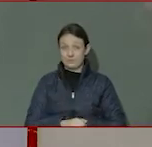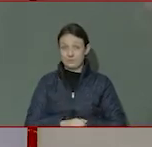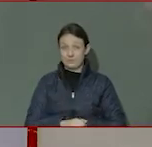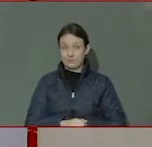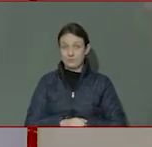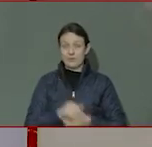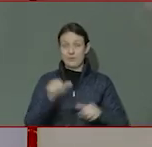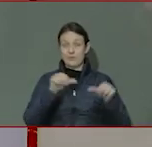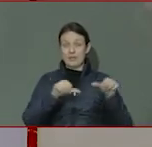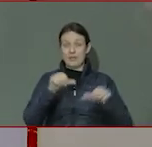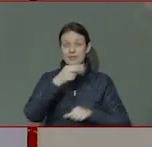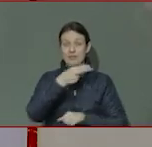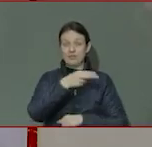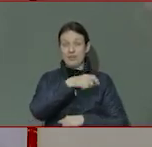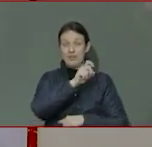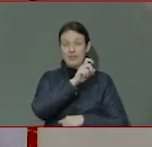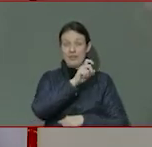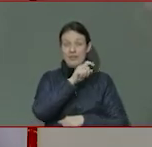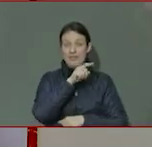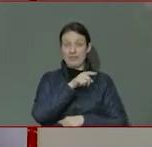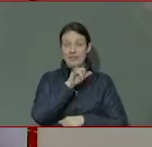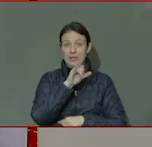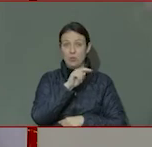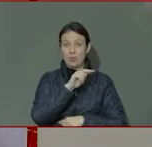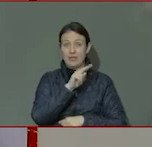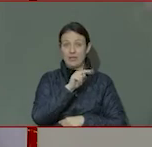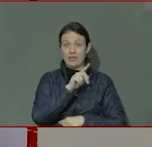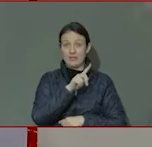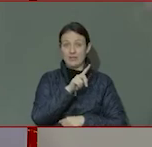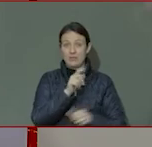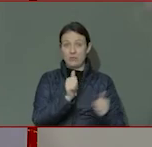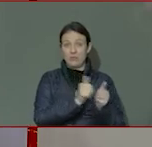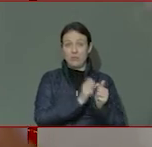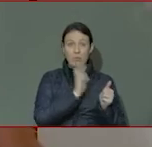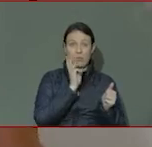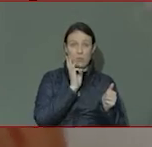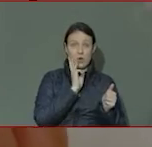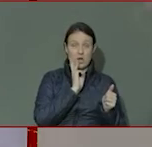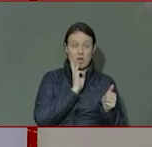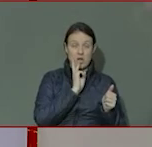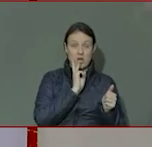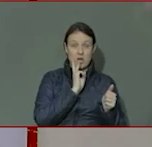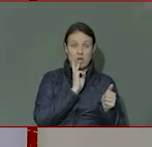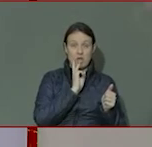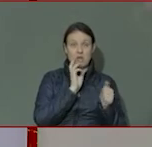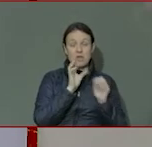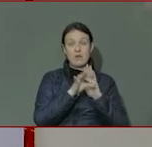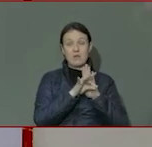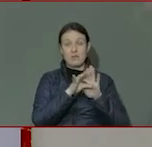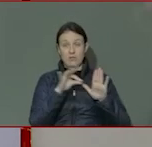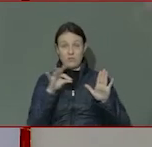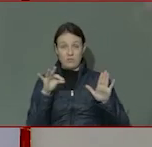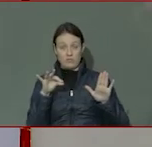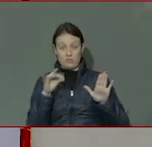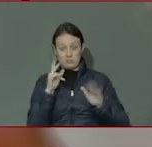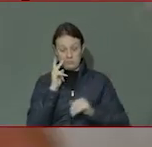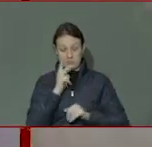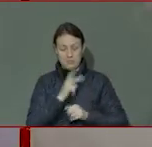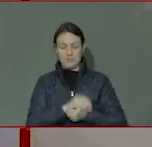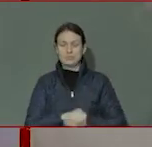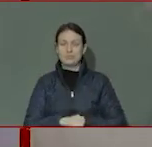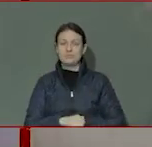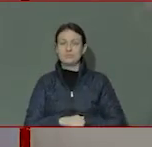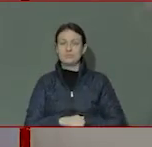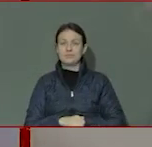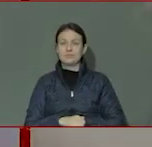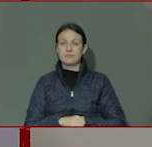acid HX ionizes in water according to the following equation.